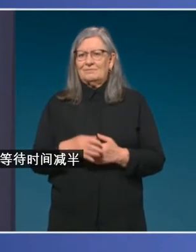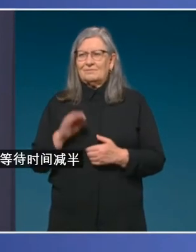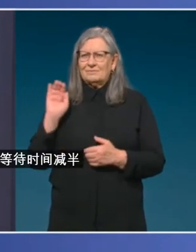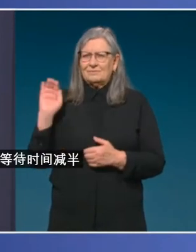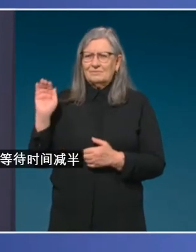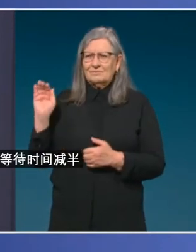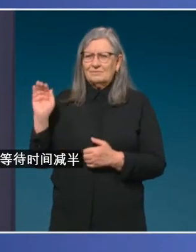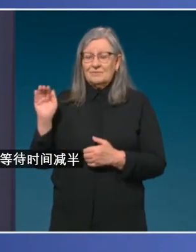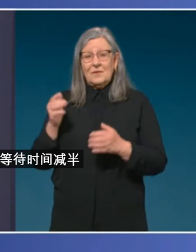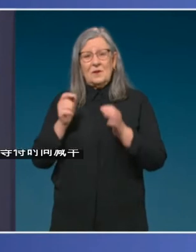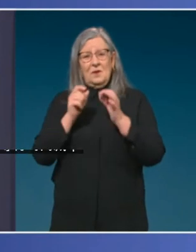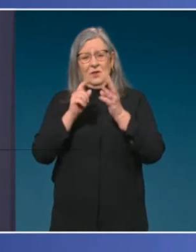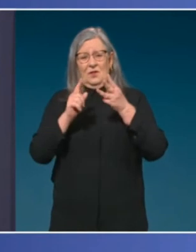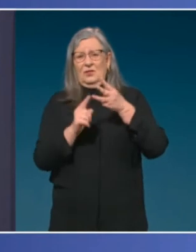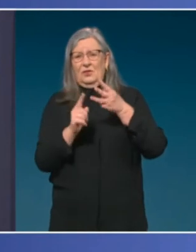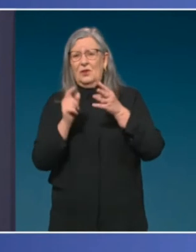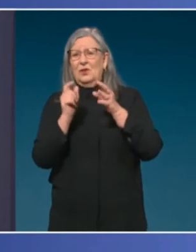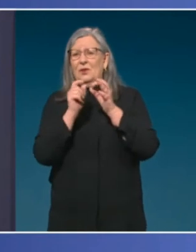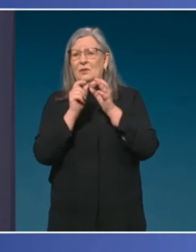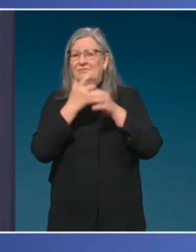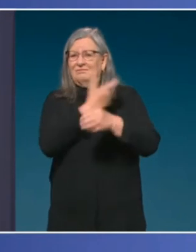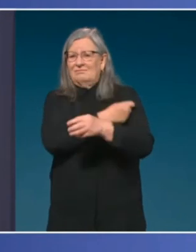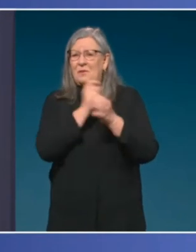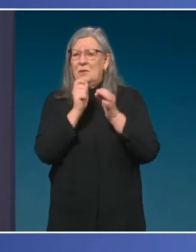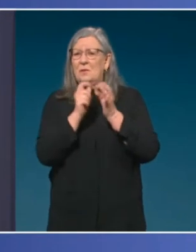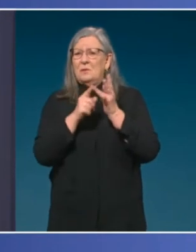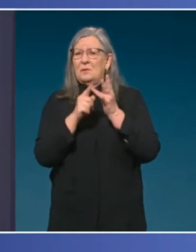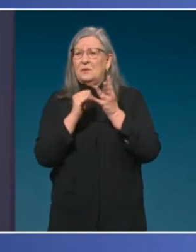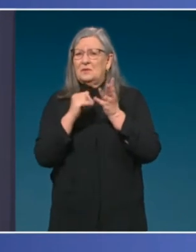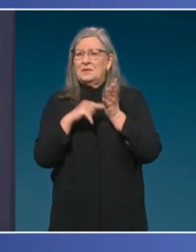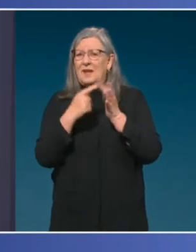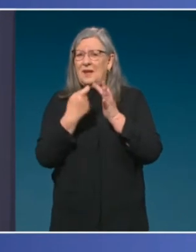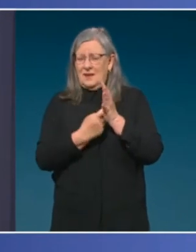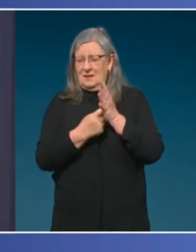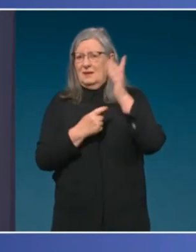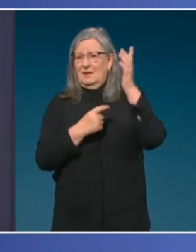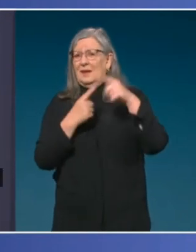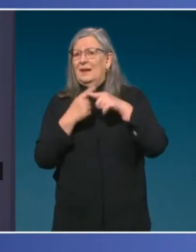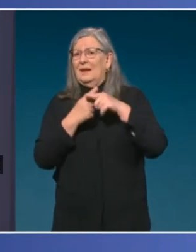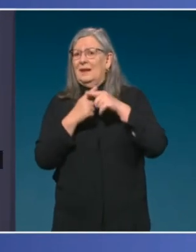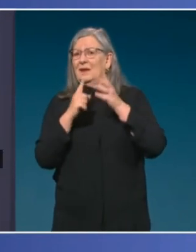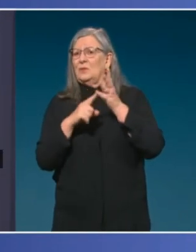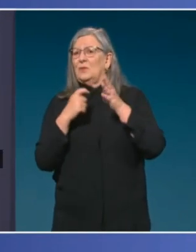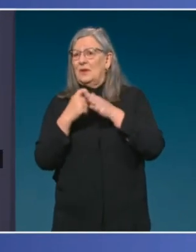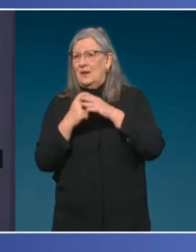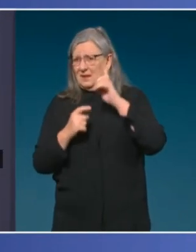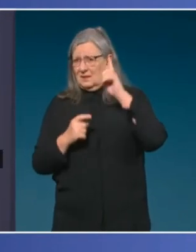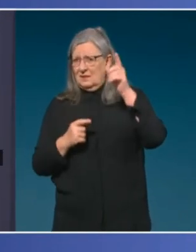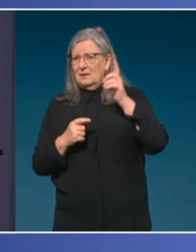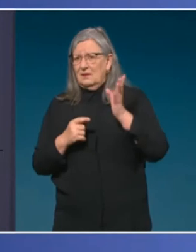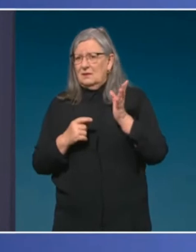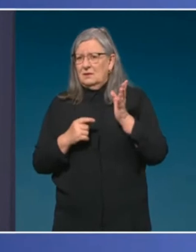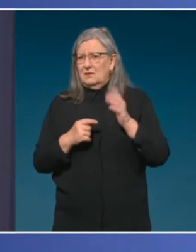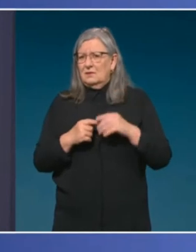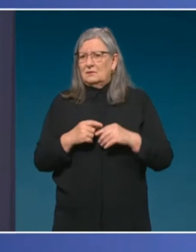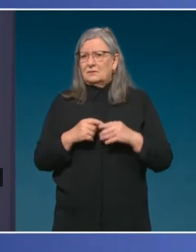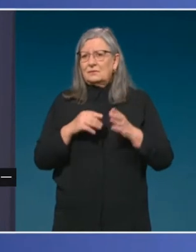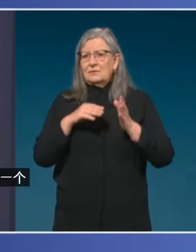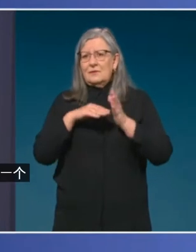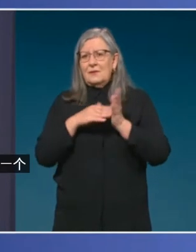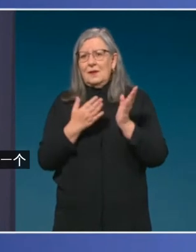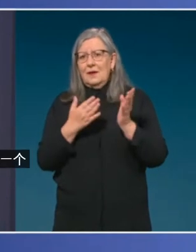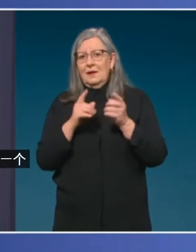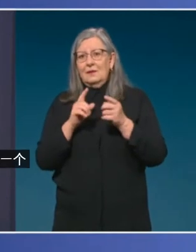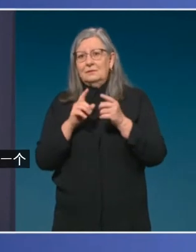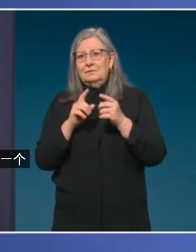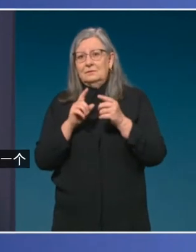3 months. Have you spoken to your British counterparts about where they got this advice from? And is it something that Australia would consider doing as well? I know it's